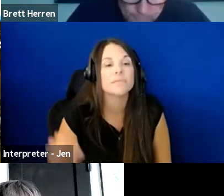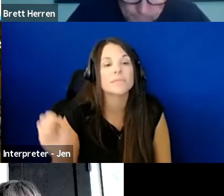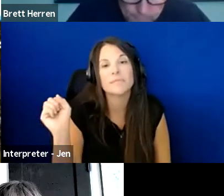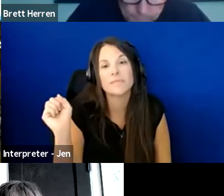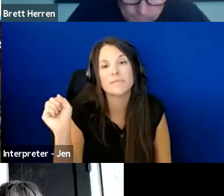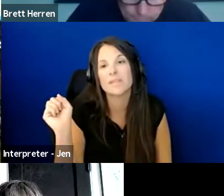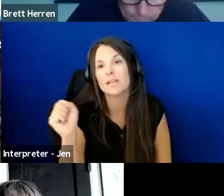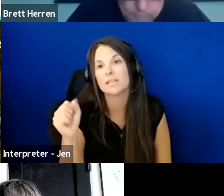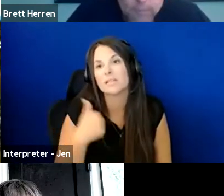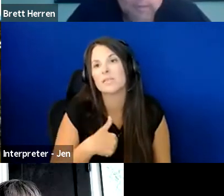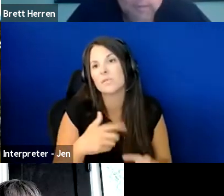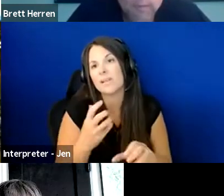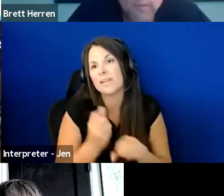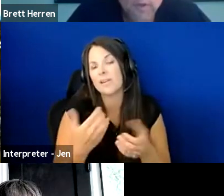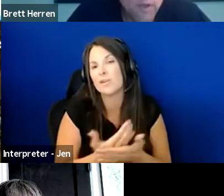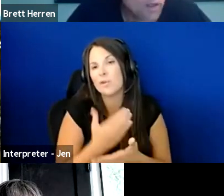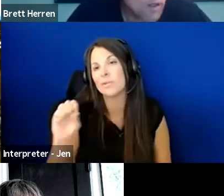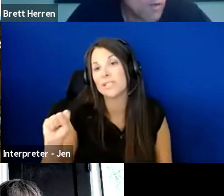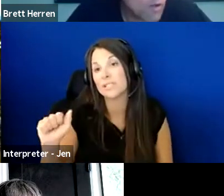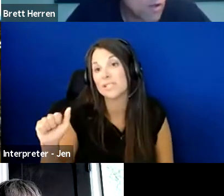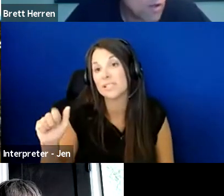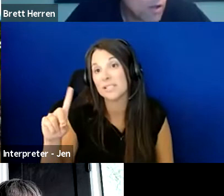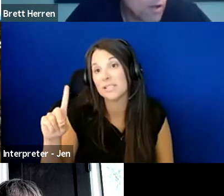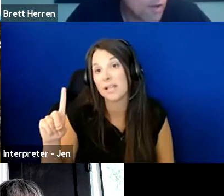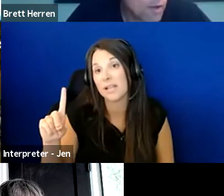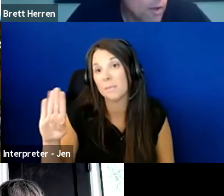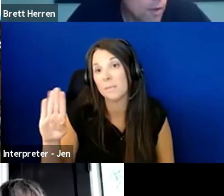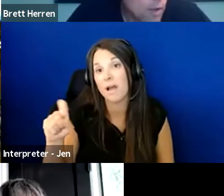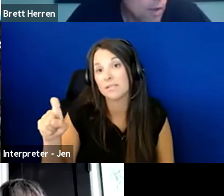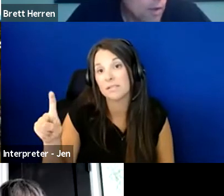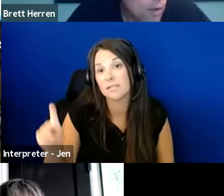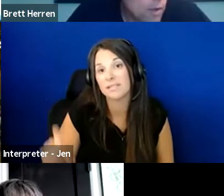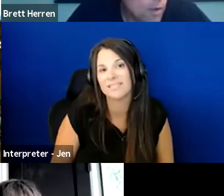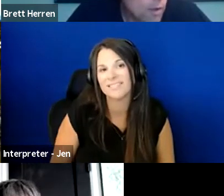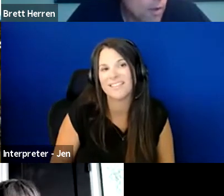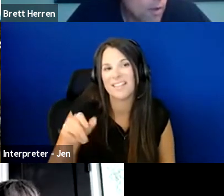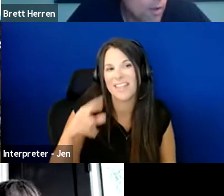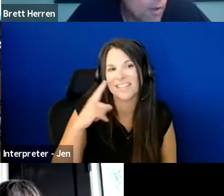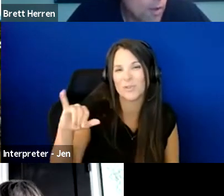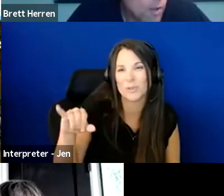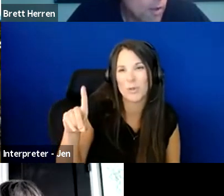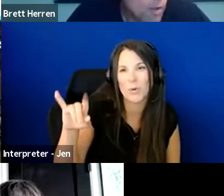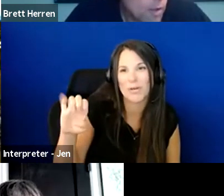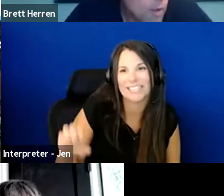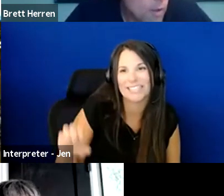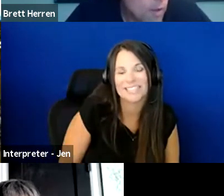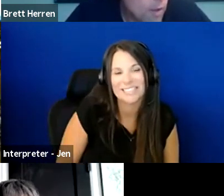get a new sandbox? That's a Jody question.